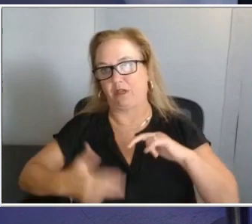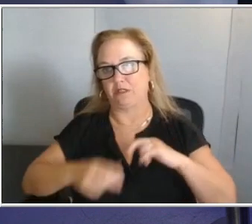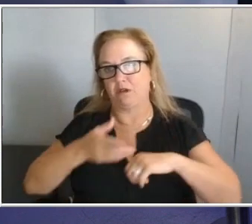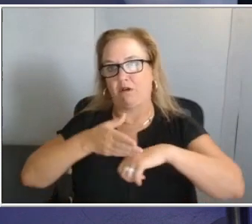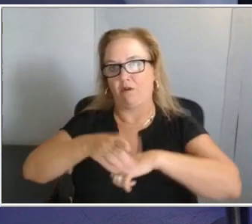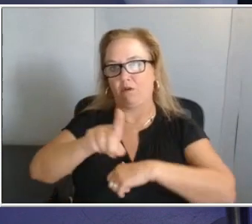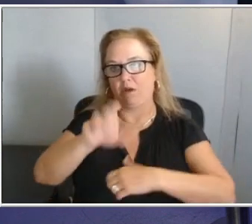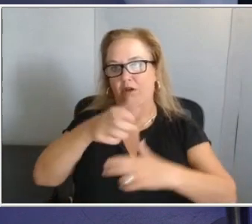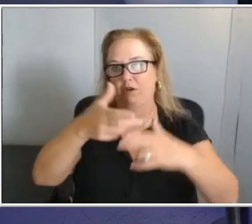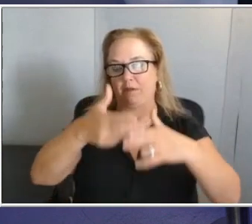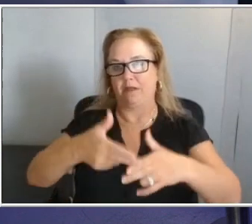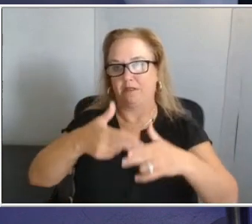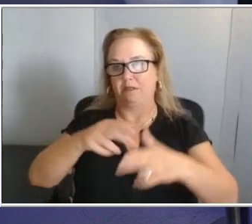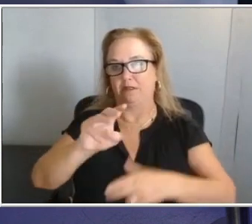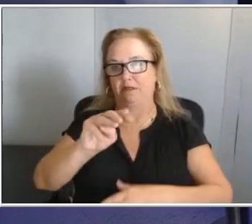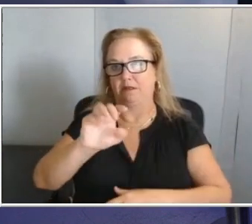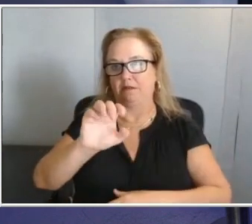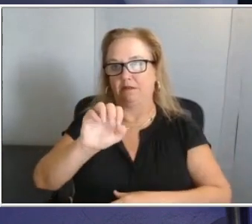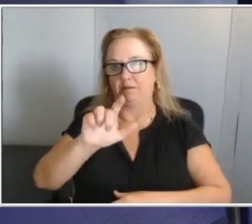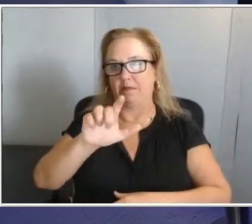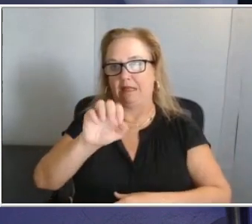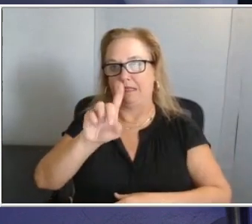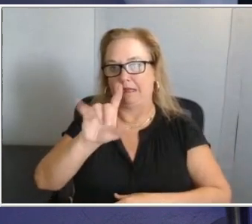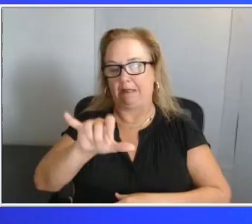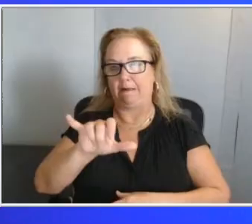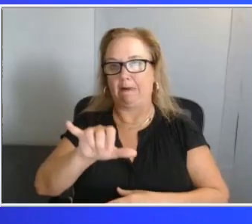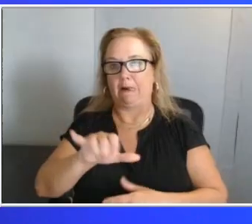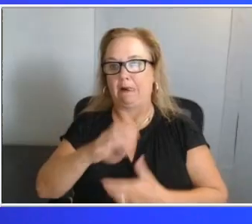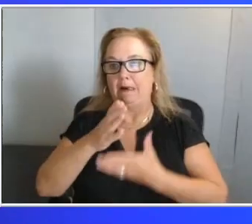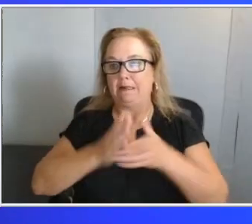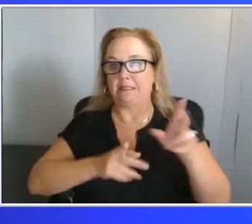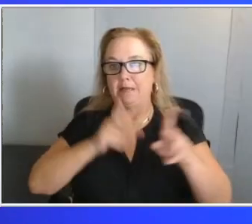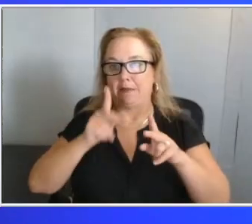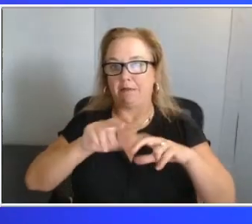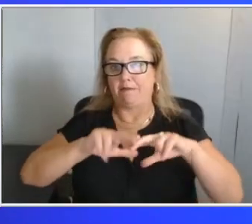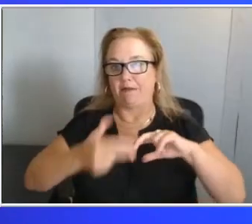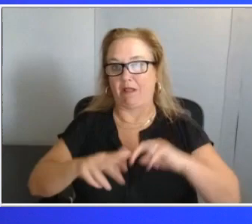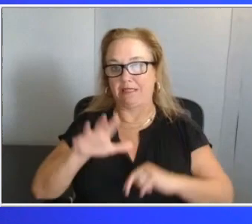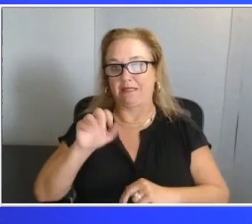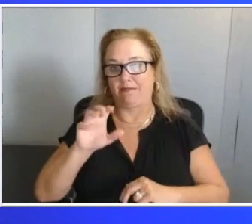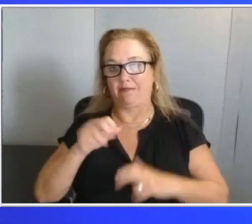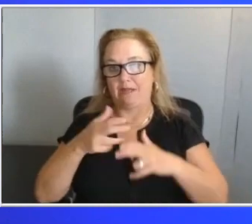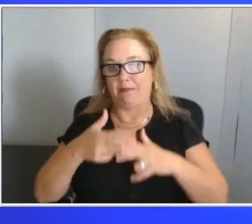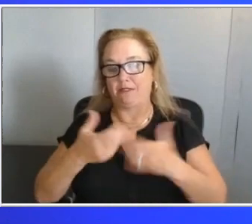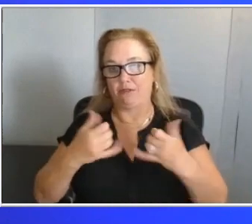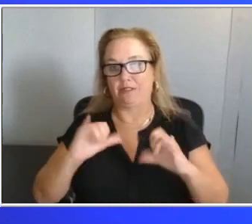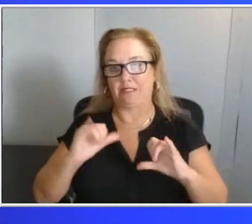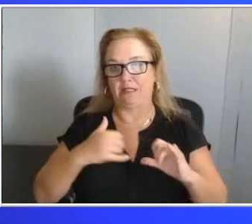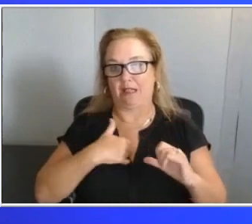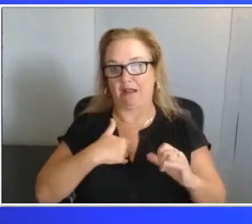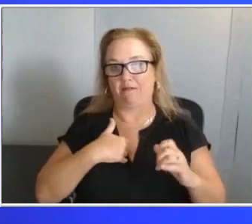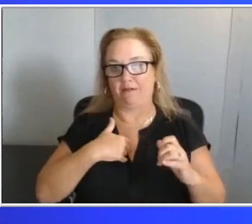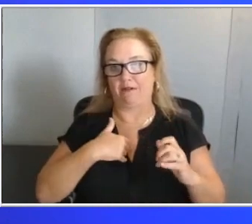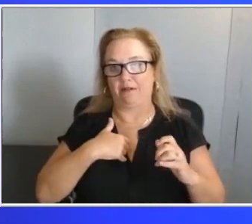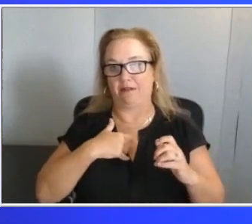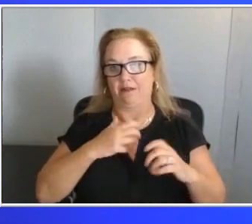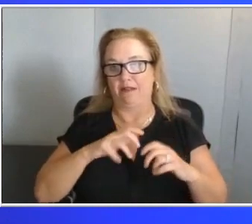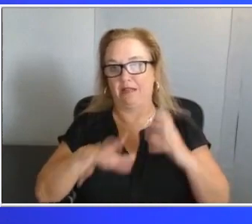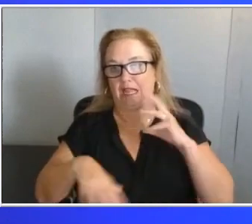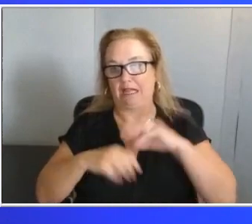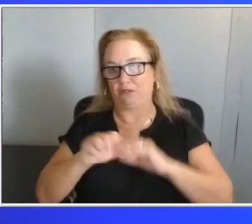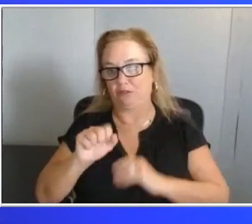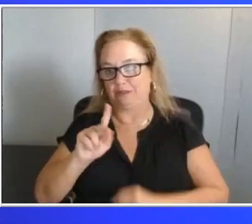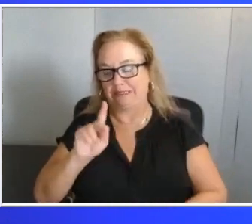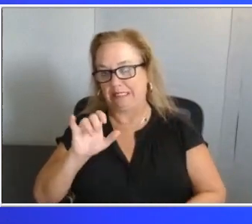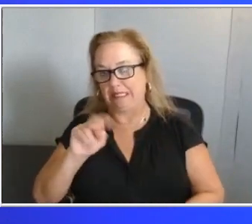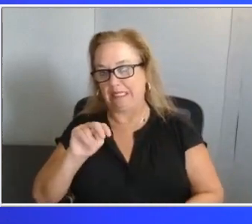and you've got, Melody was Well, dealing and with. some people, you know, even if they've lost 50 pounds, you can still have a significant amount of excess skin, just depending